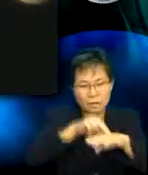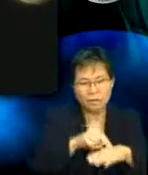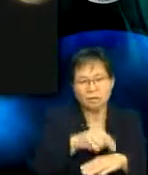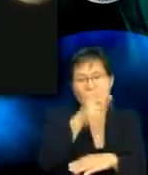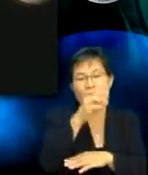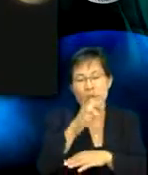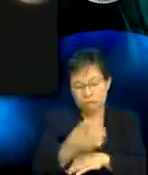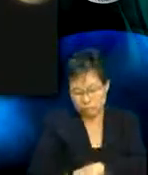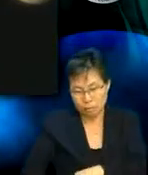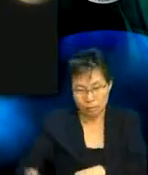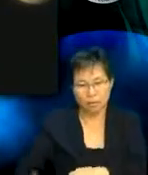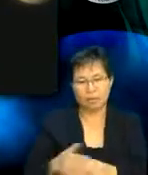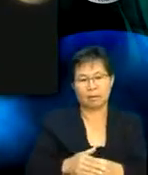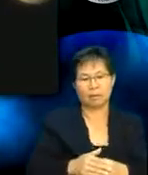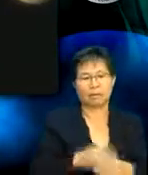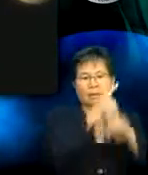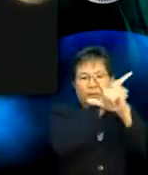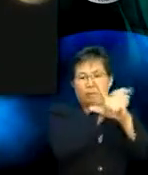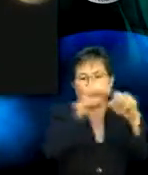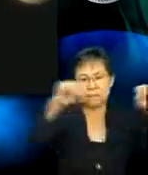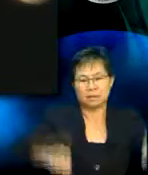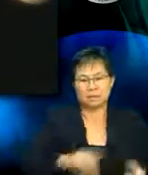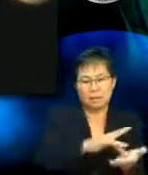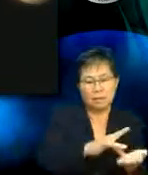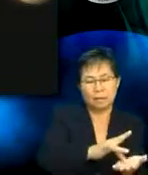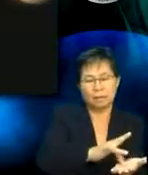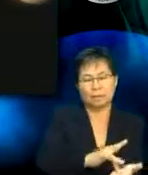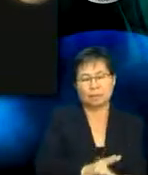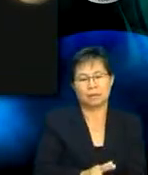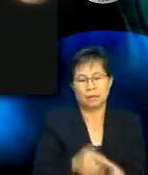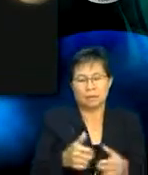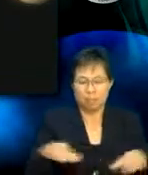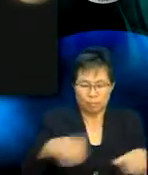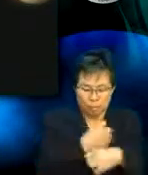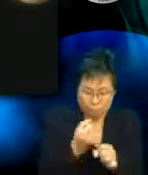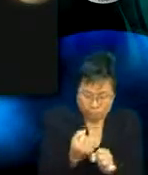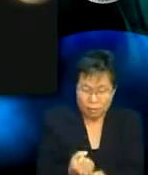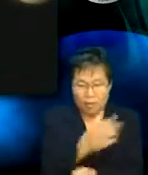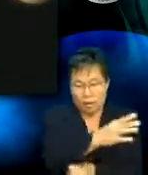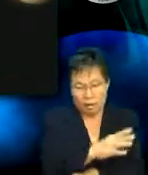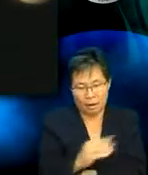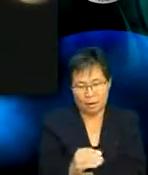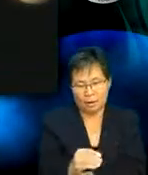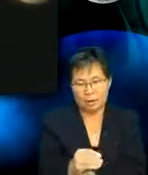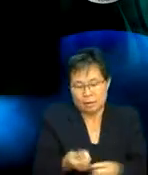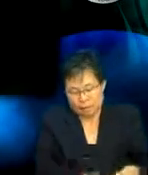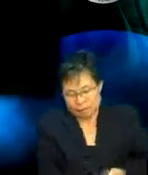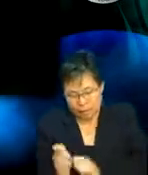systems, medicine, manufacturing, and mining.